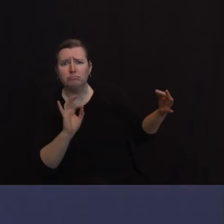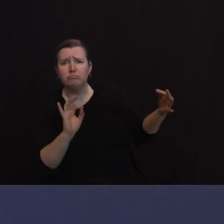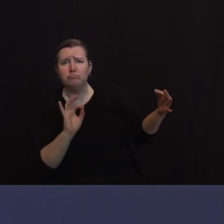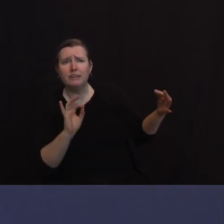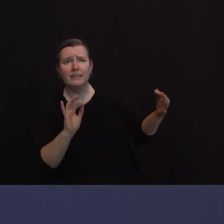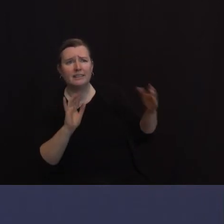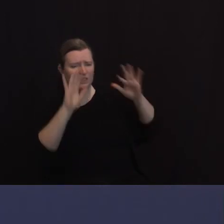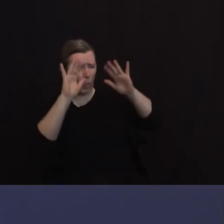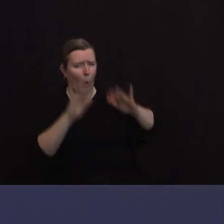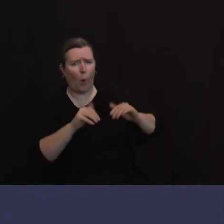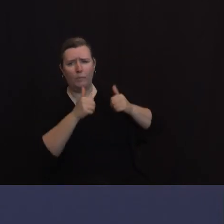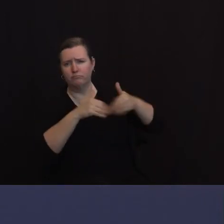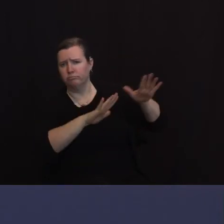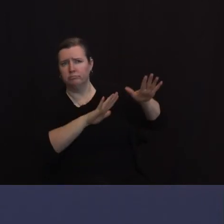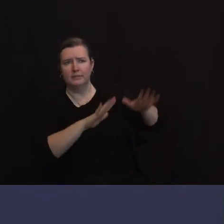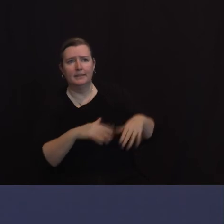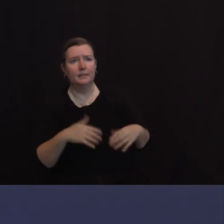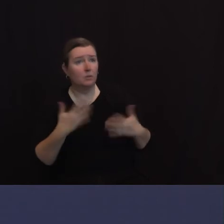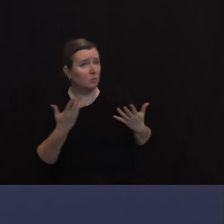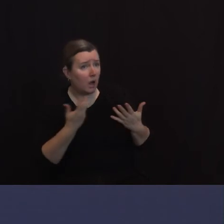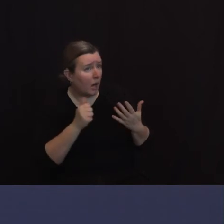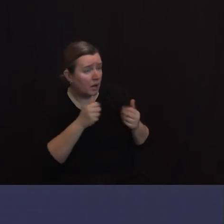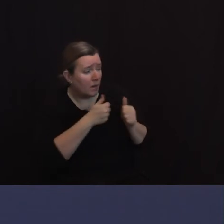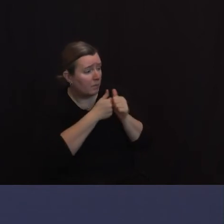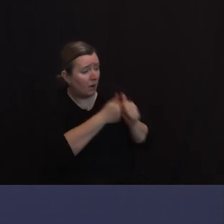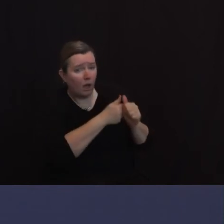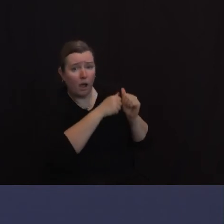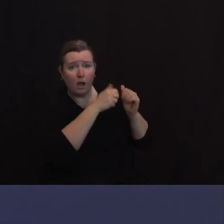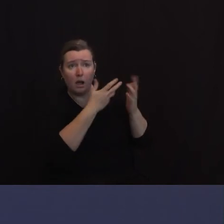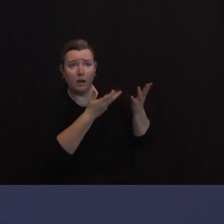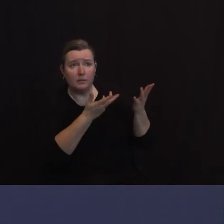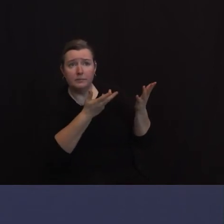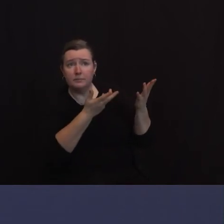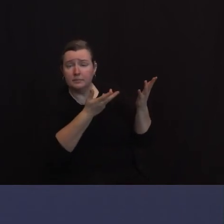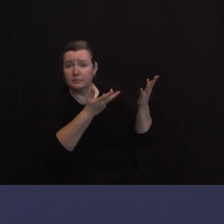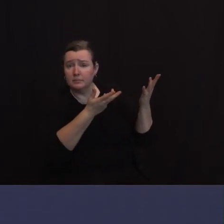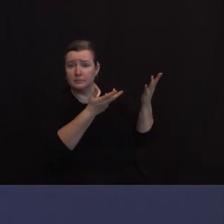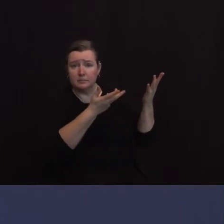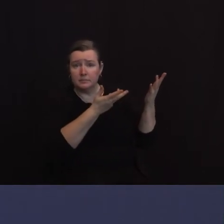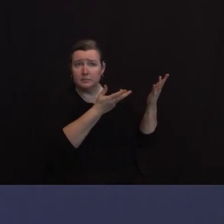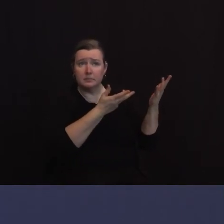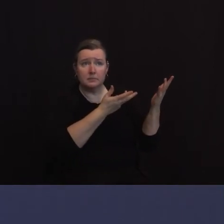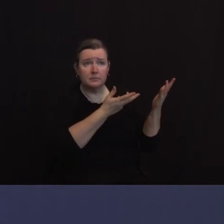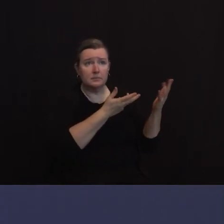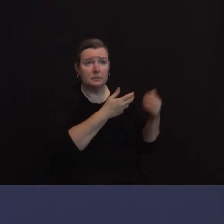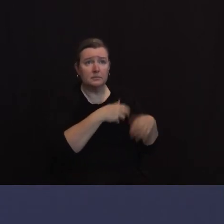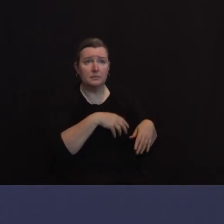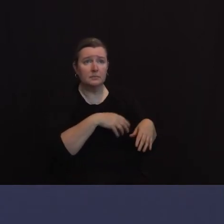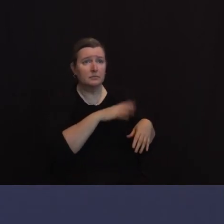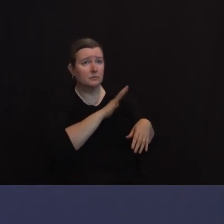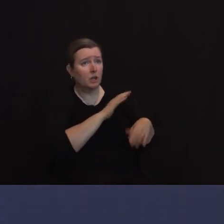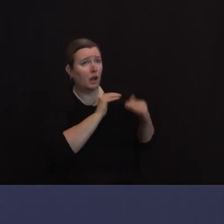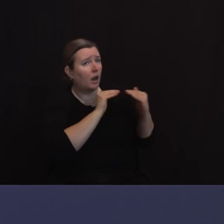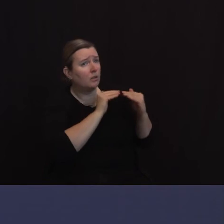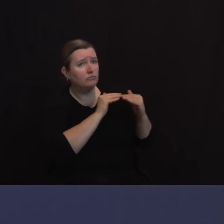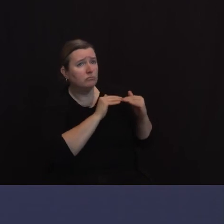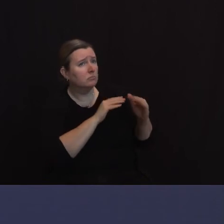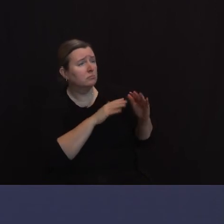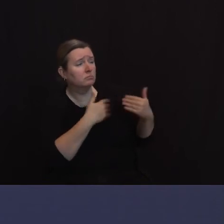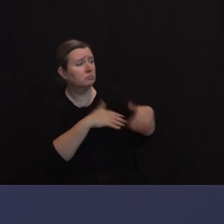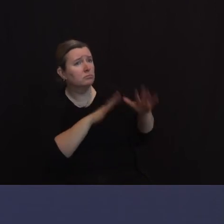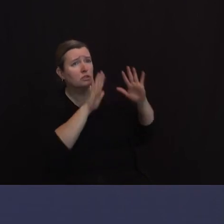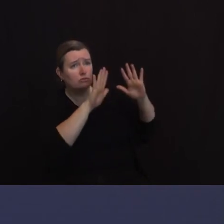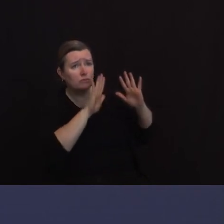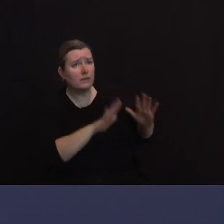you got on compliance and other matters? And again, your colleagues were extraordinary at Jerry's funeral as honorary pallbearers. Please.